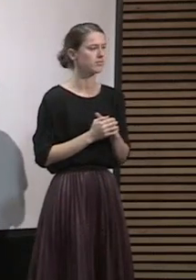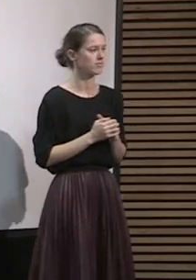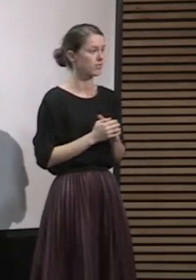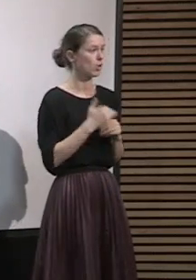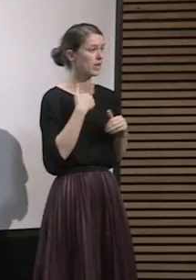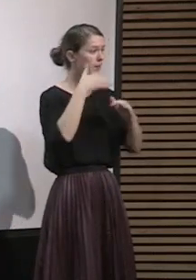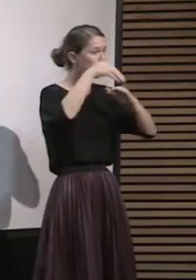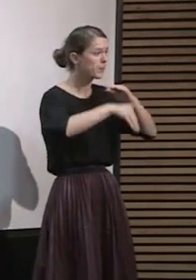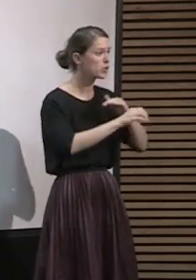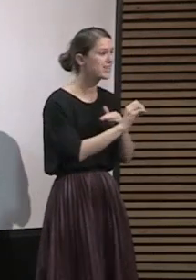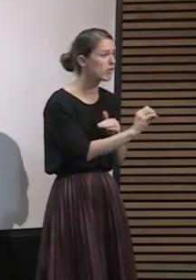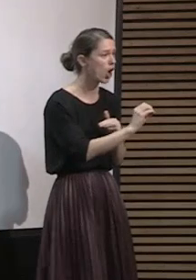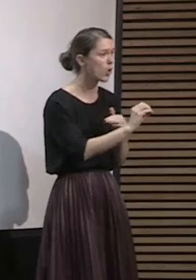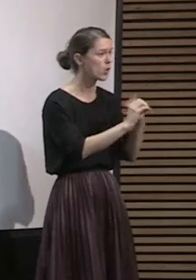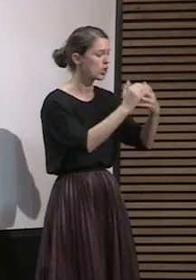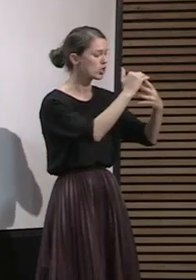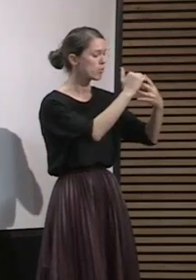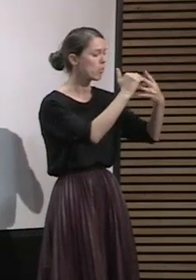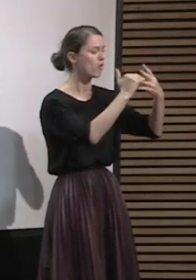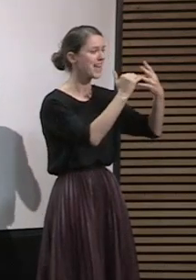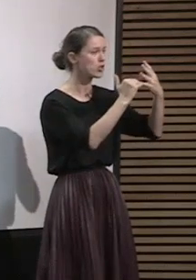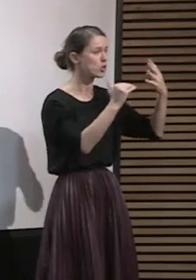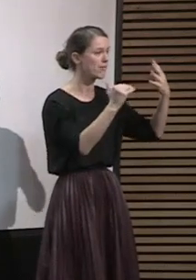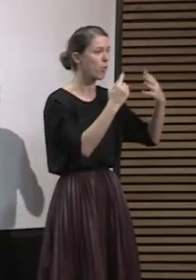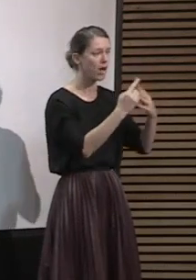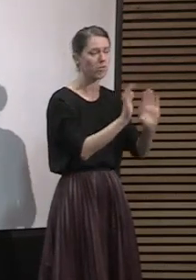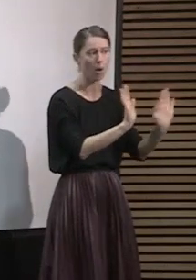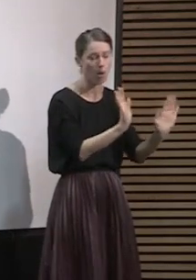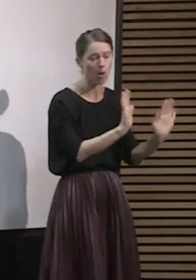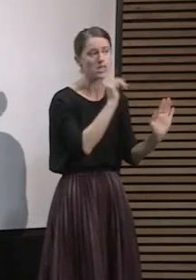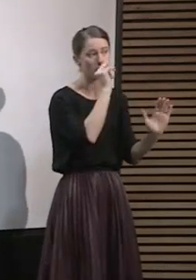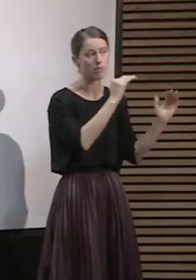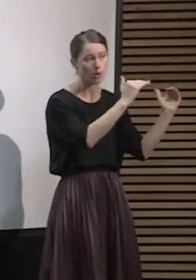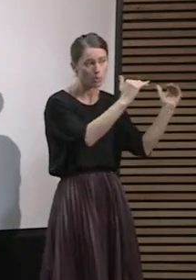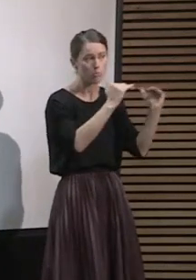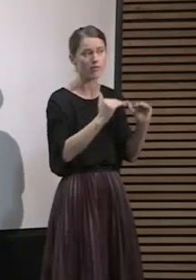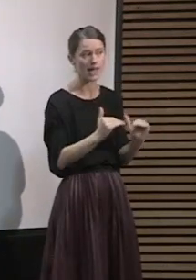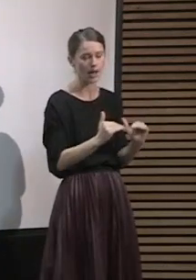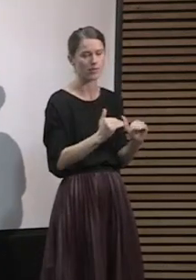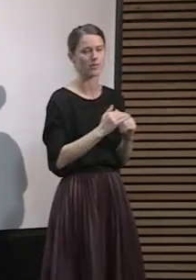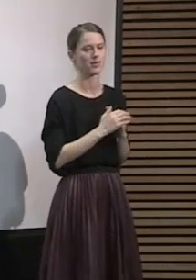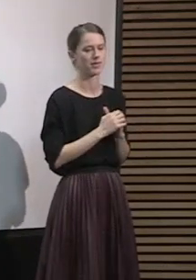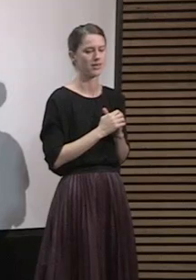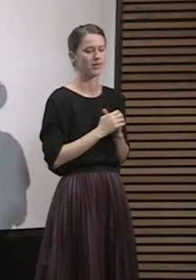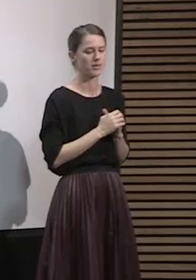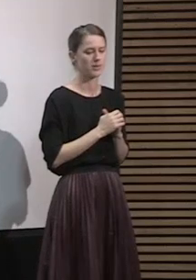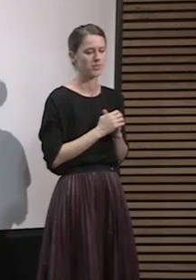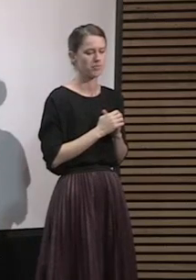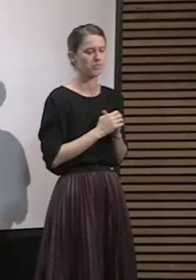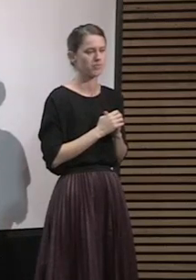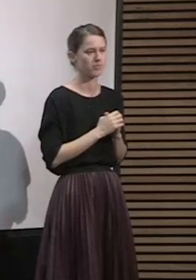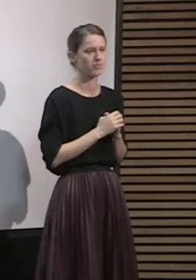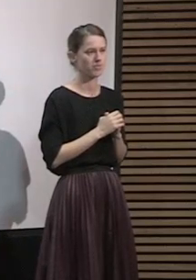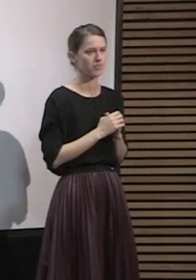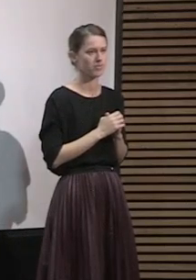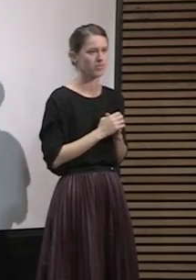zero cases at all in order to move levels. It is something that we've discussed. Of course, our regime has to be built for us to be able to exist